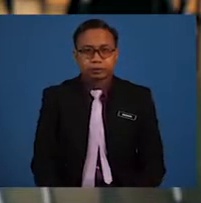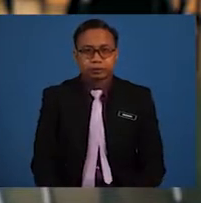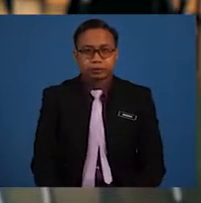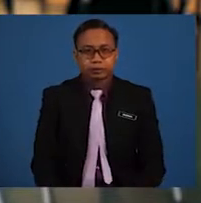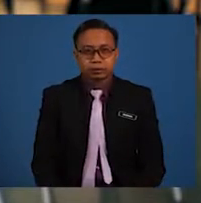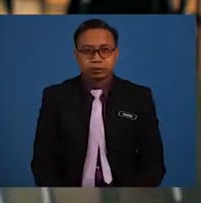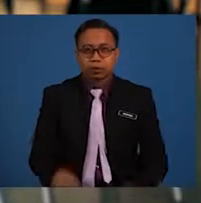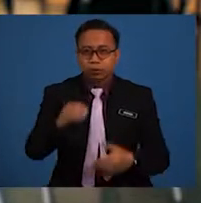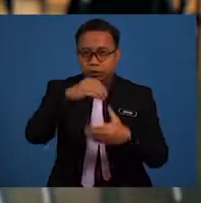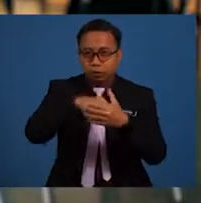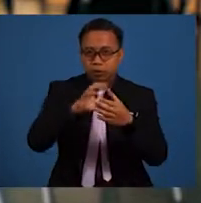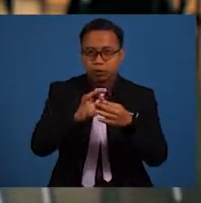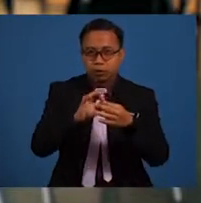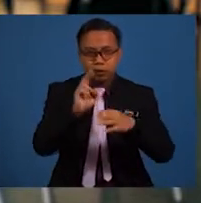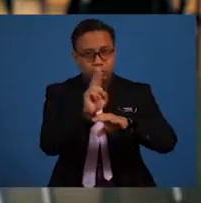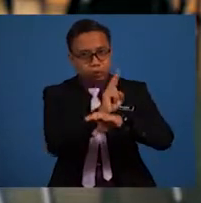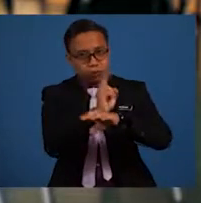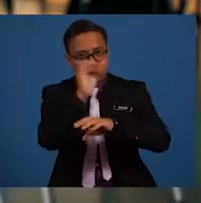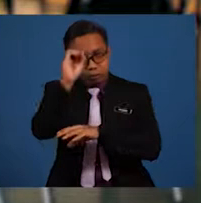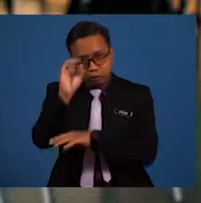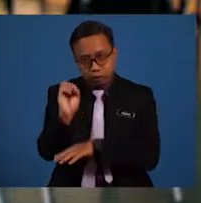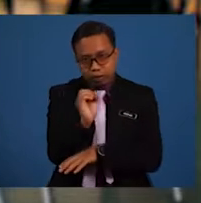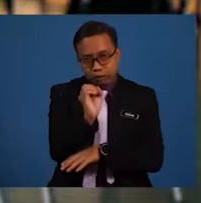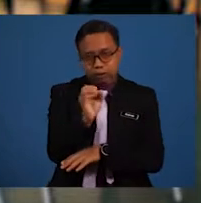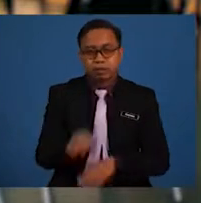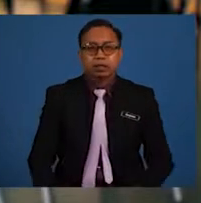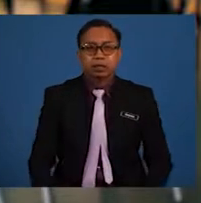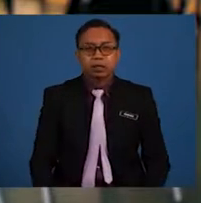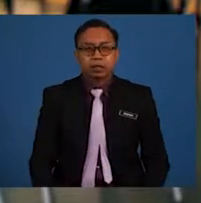one of the uses of the colon is to